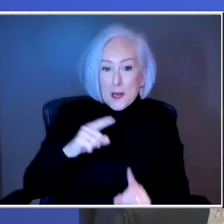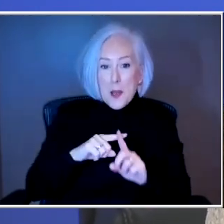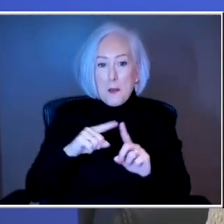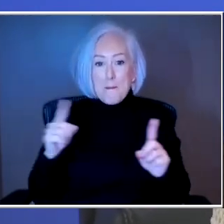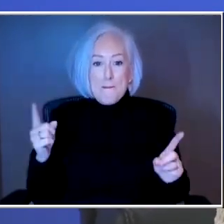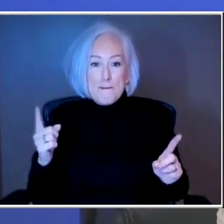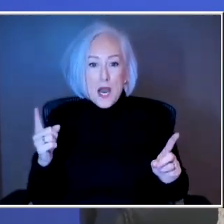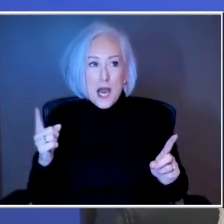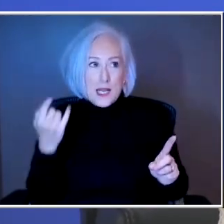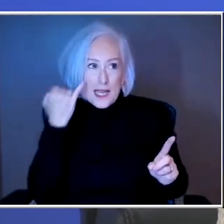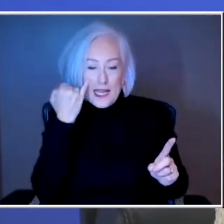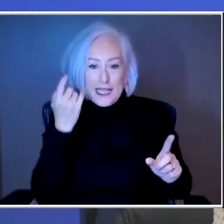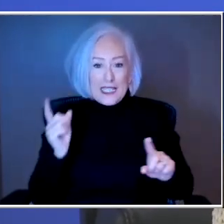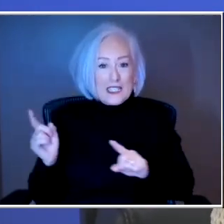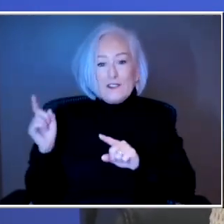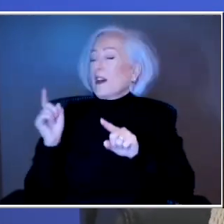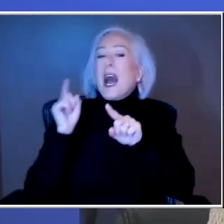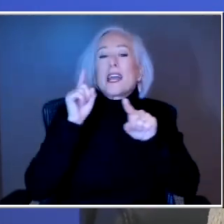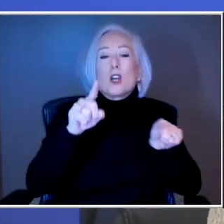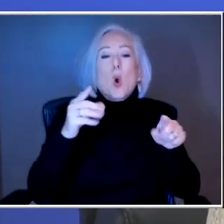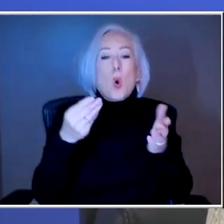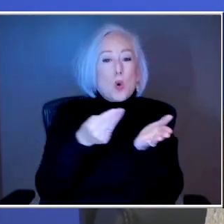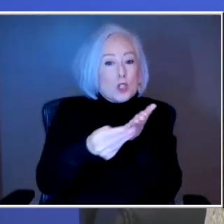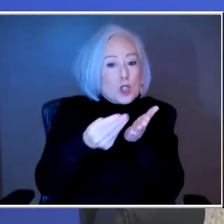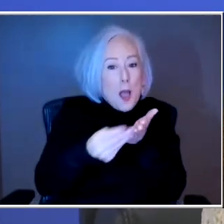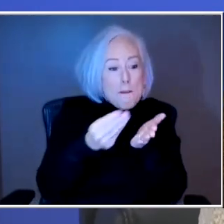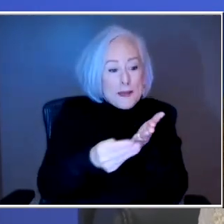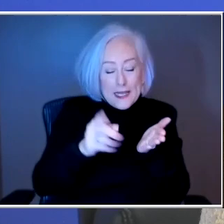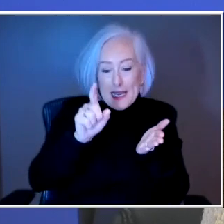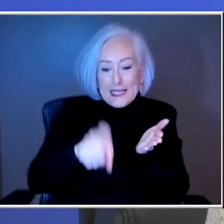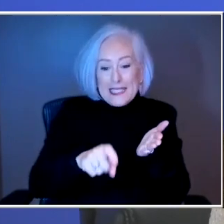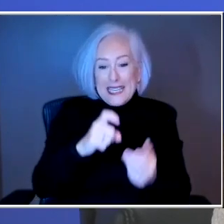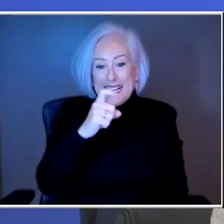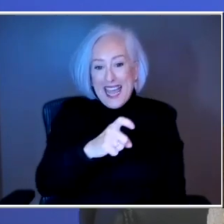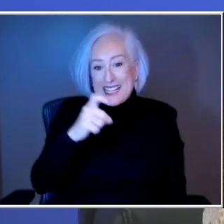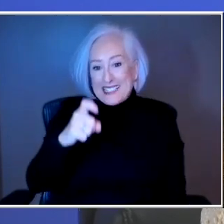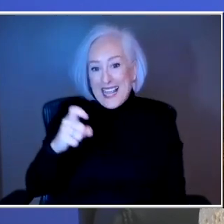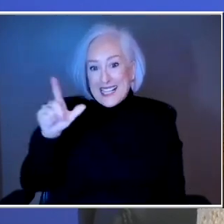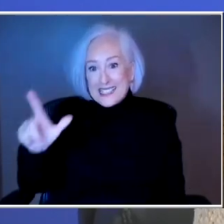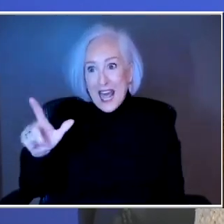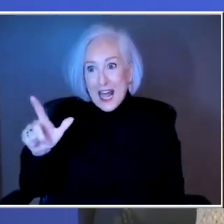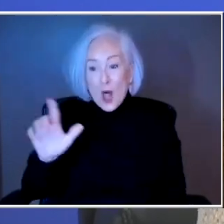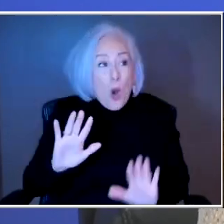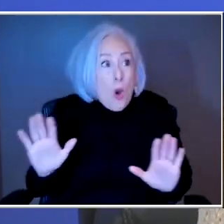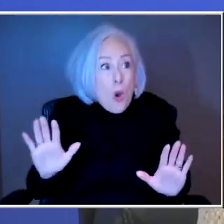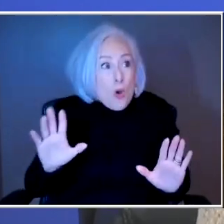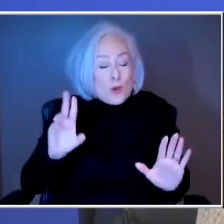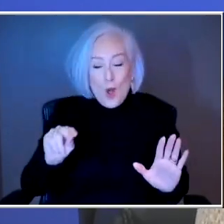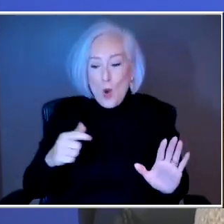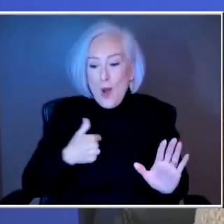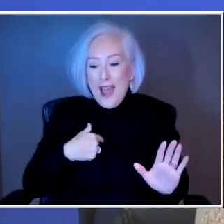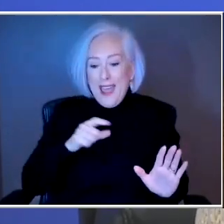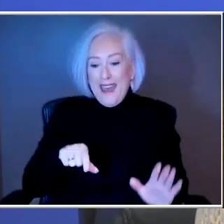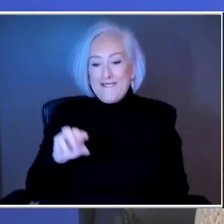that XXL? Oh my gosh, I'm actually in a medium. You know what I mean? Like, it was like,